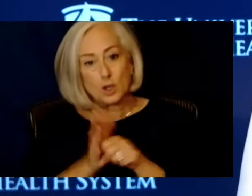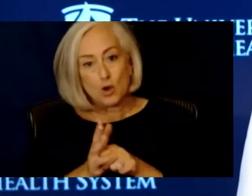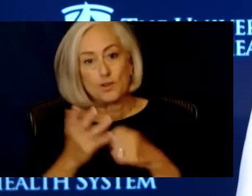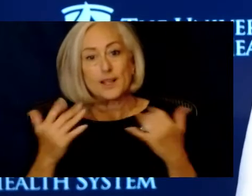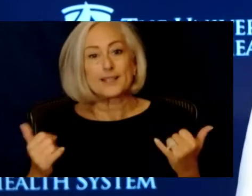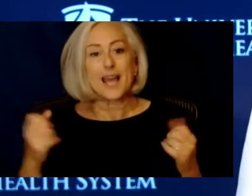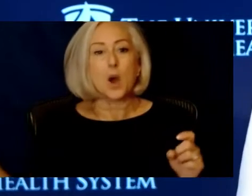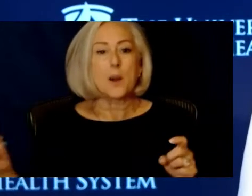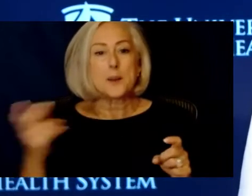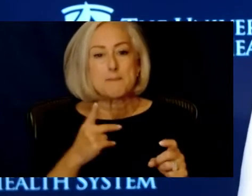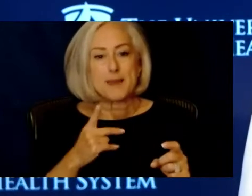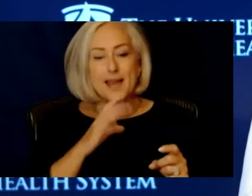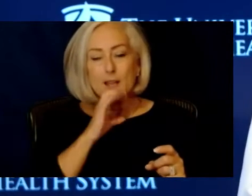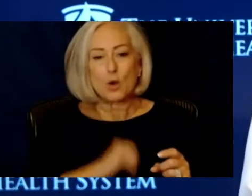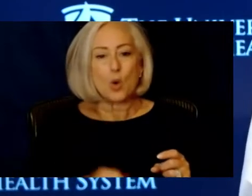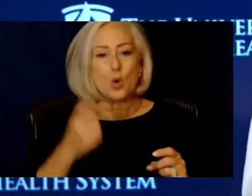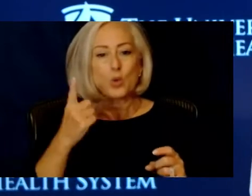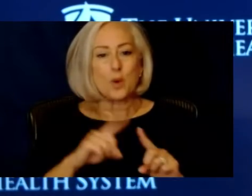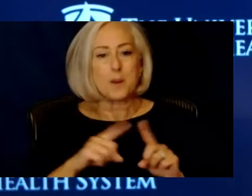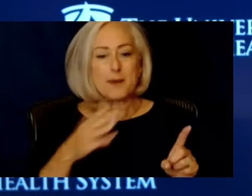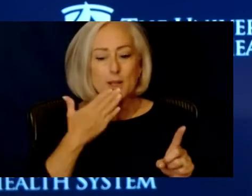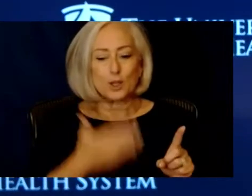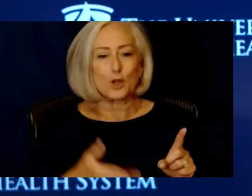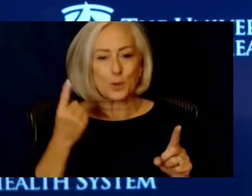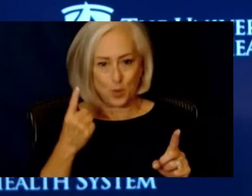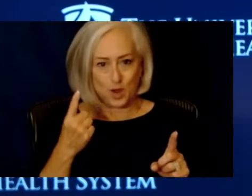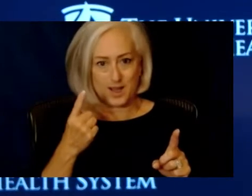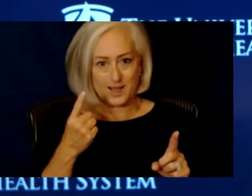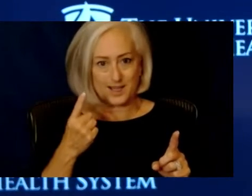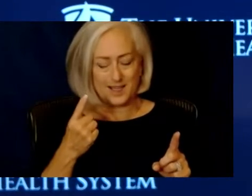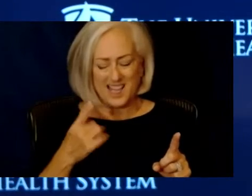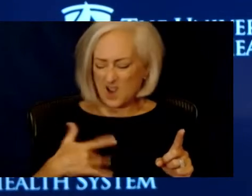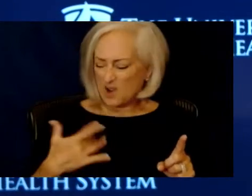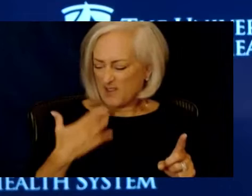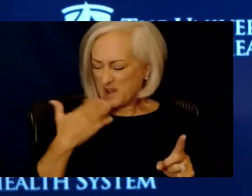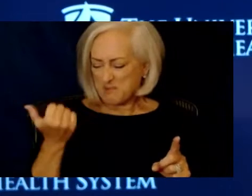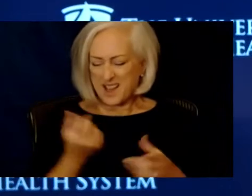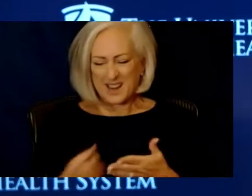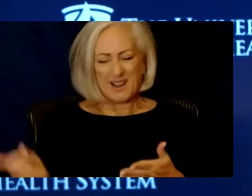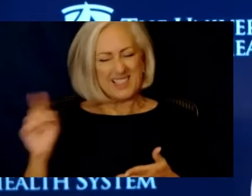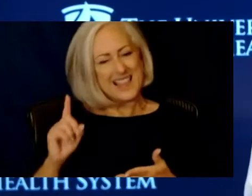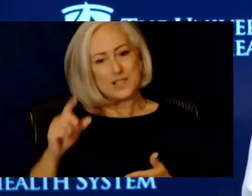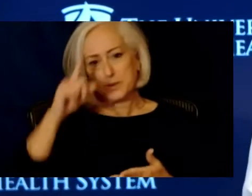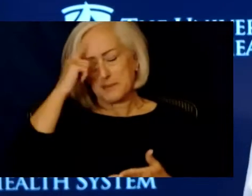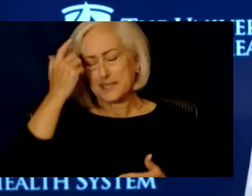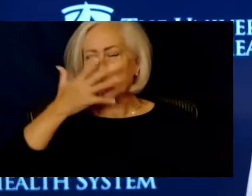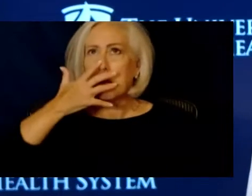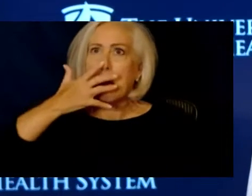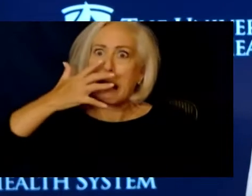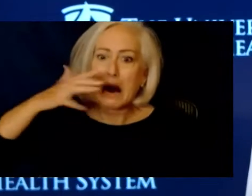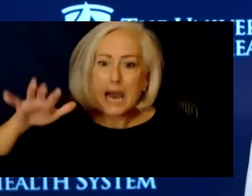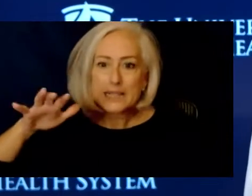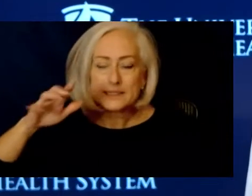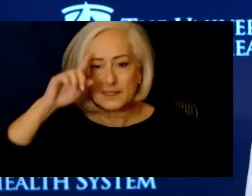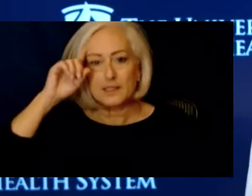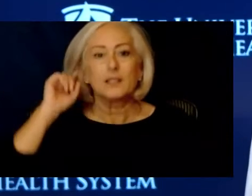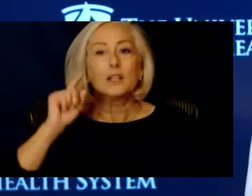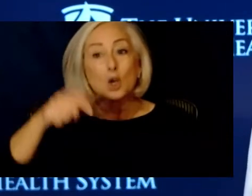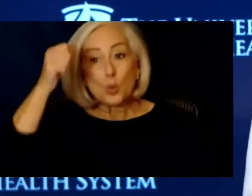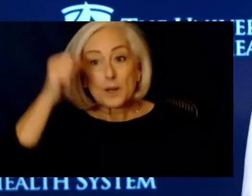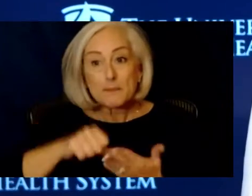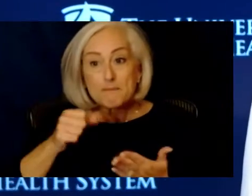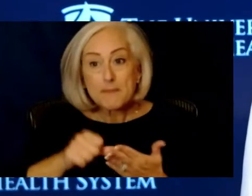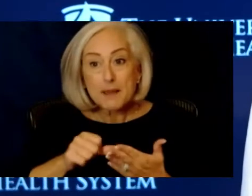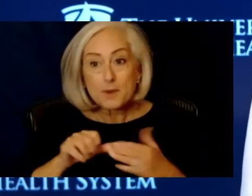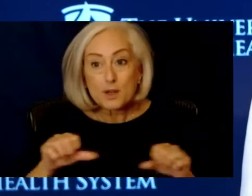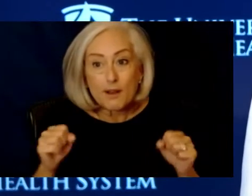an oldie but goodie. It would have been even felt better last week. Remember because it was so hot. Remember when we were in the freezer? Hawkeye and I did